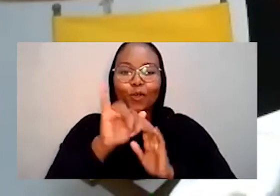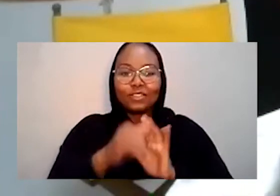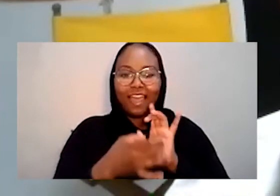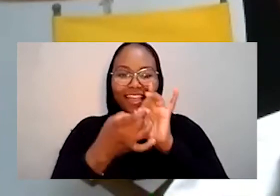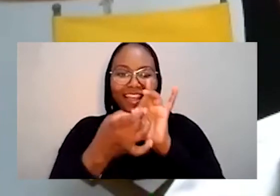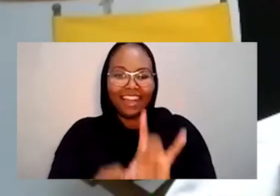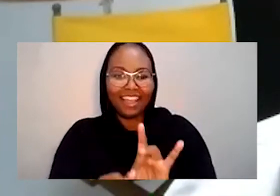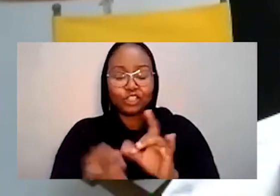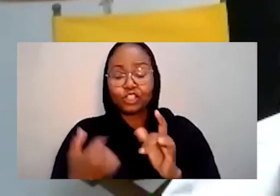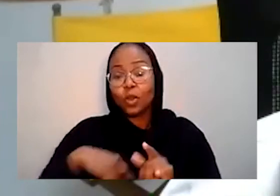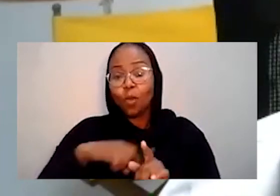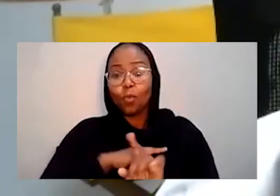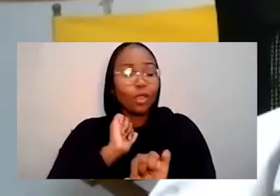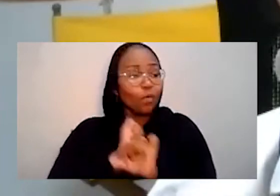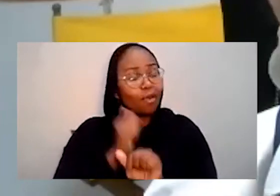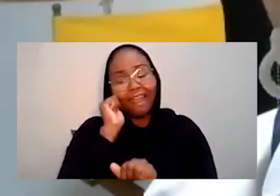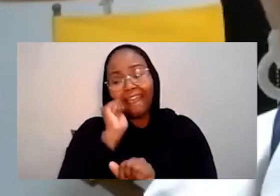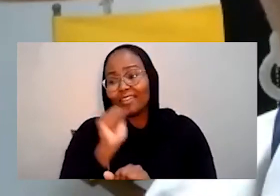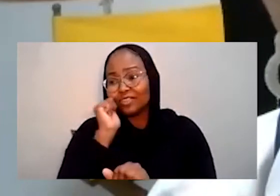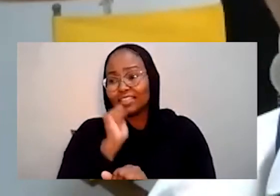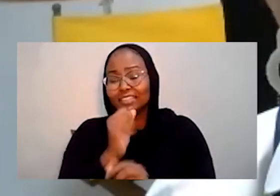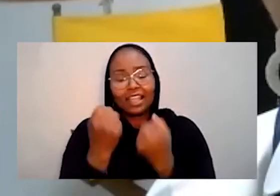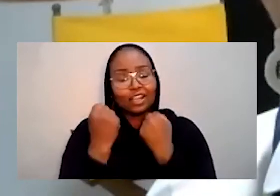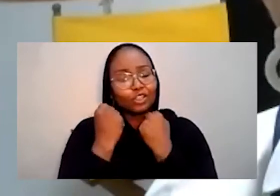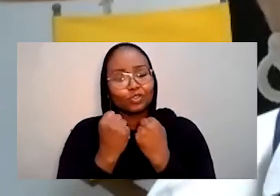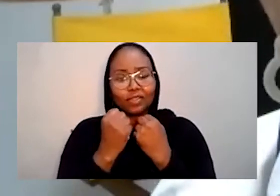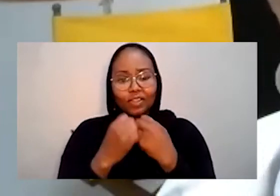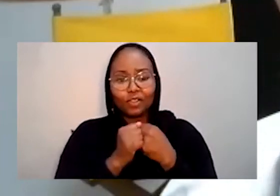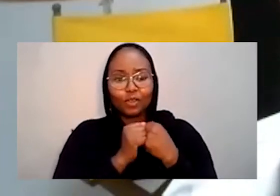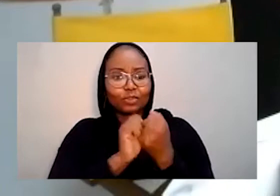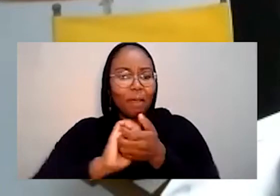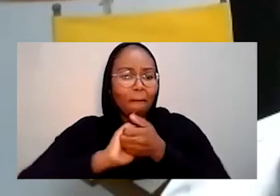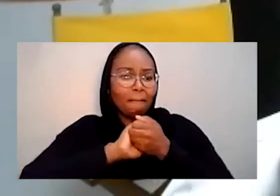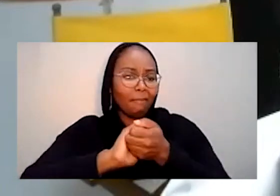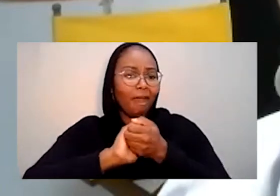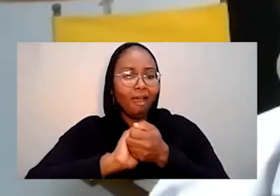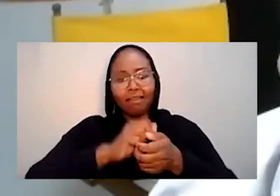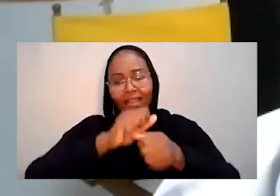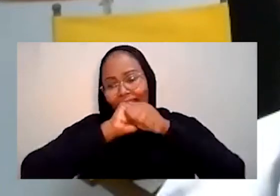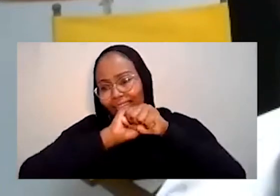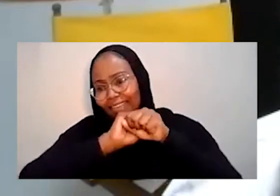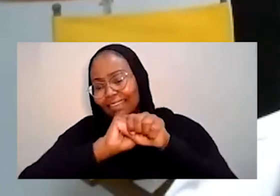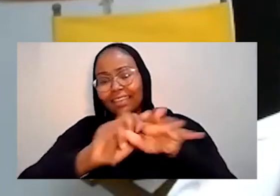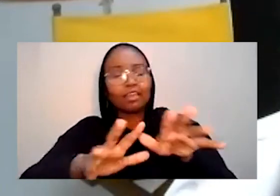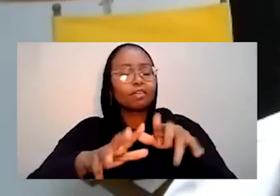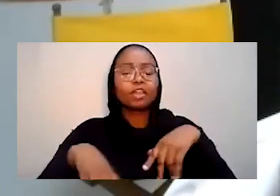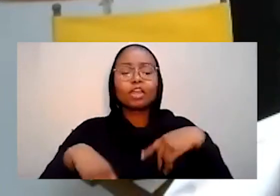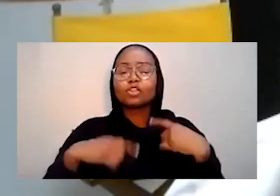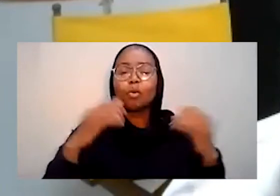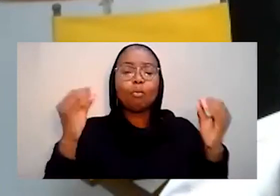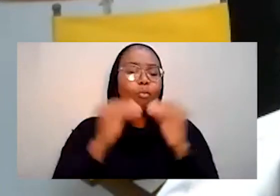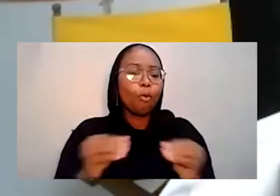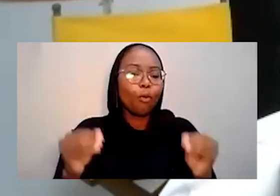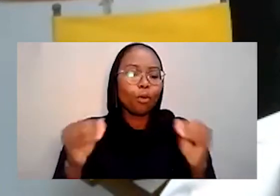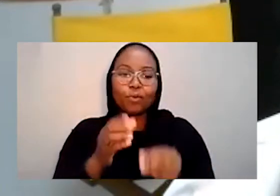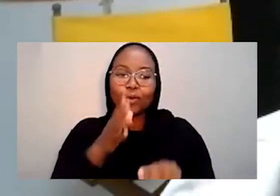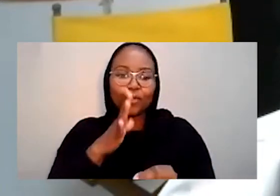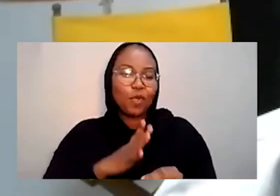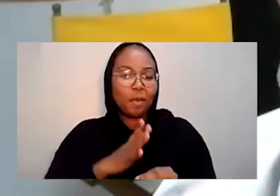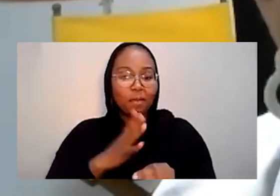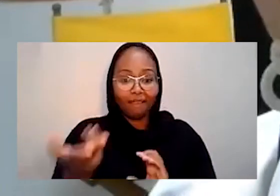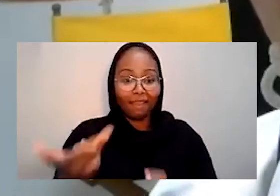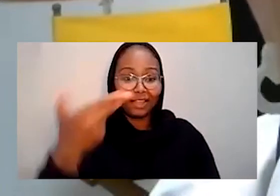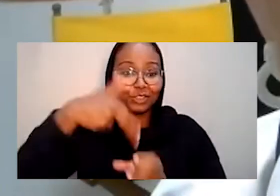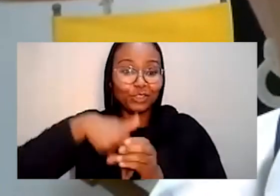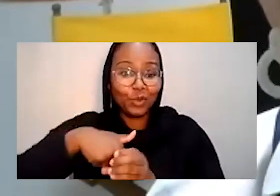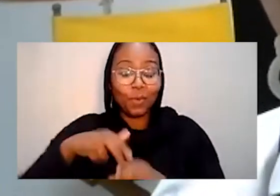strengthen those bonds and expand them beyond our immediate circles so that more and more women can join us. May we